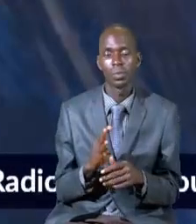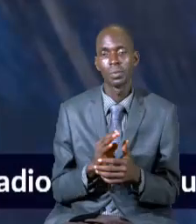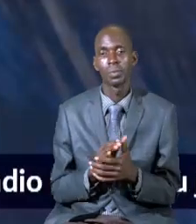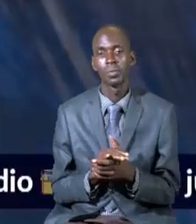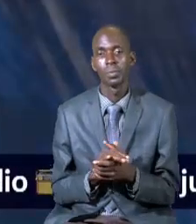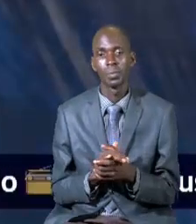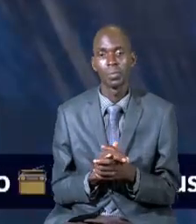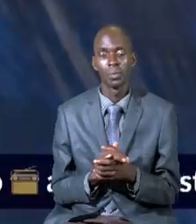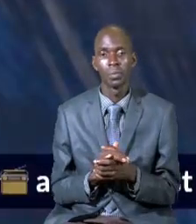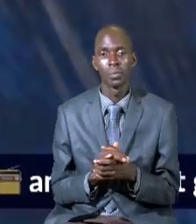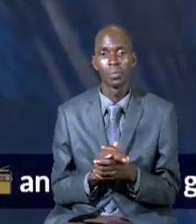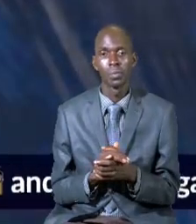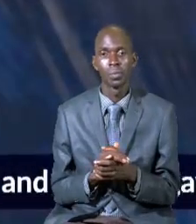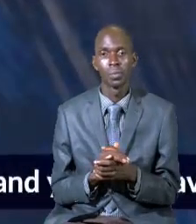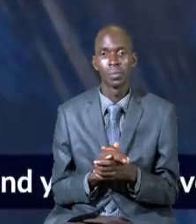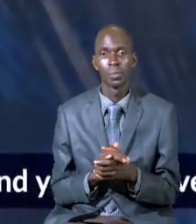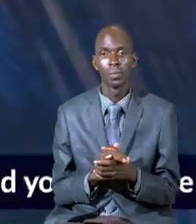Counselors,